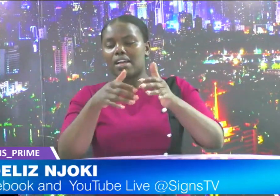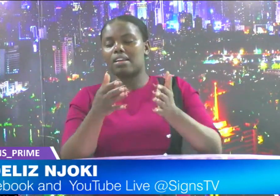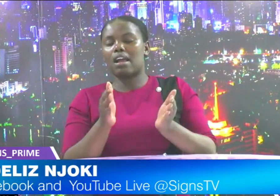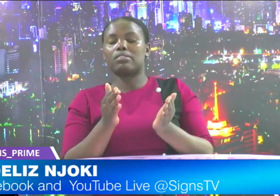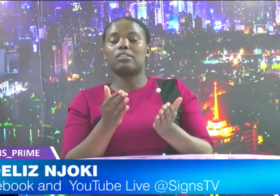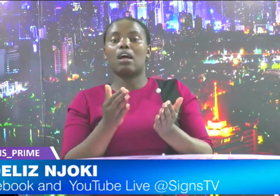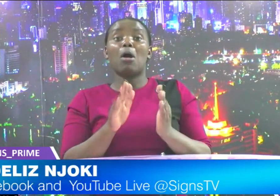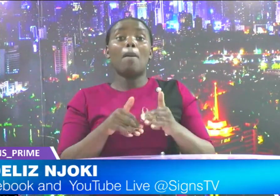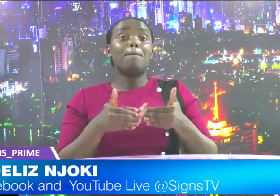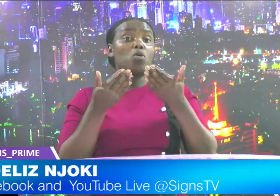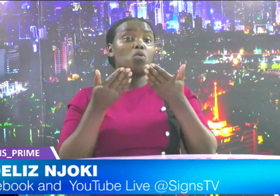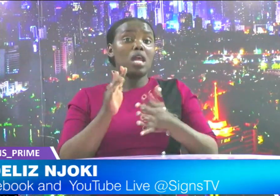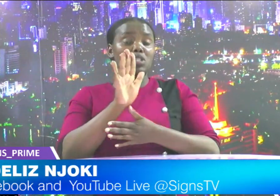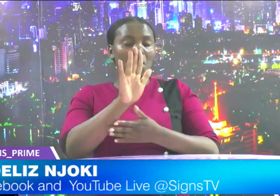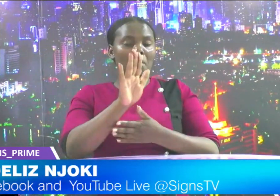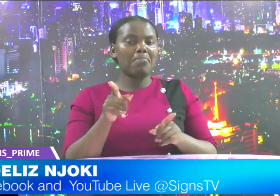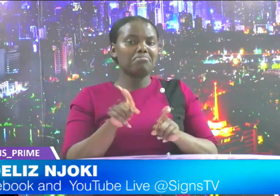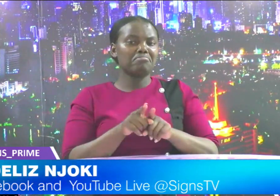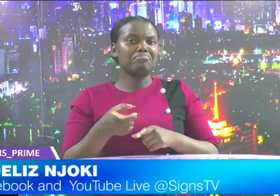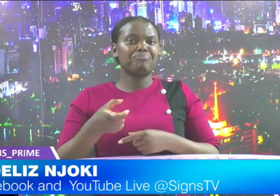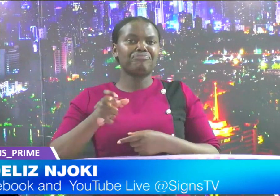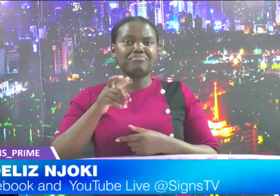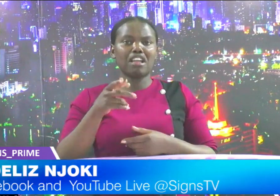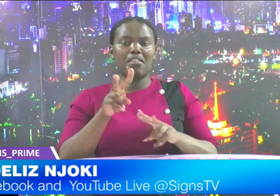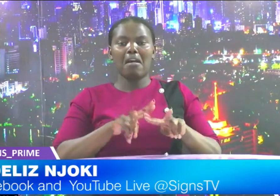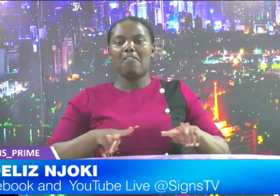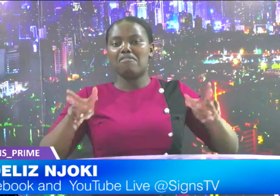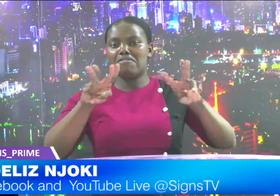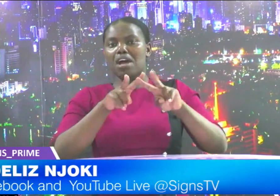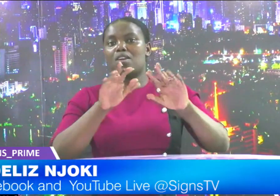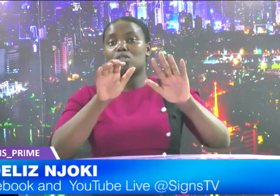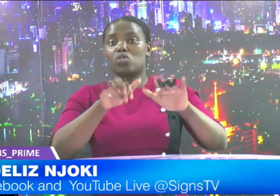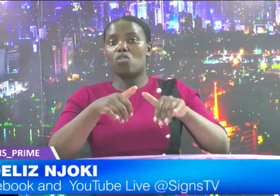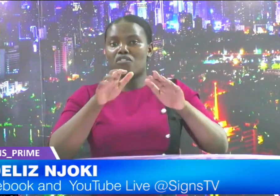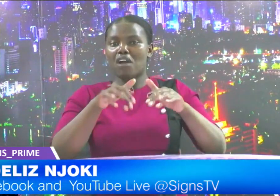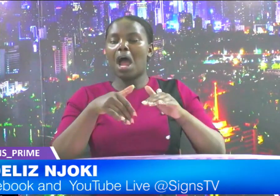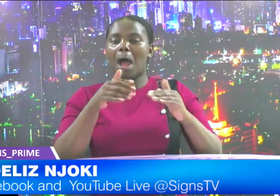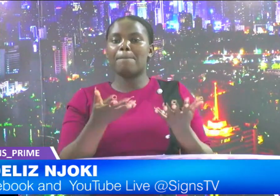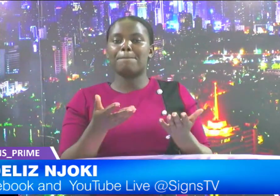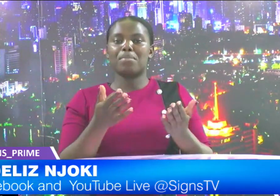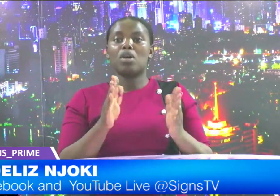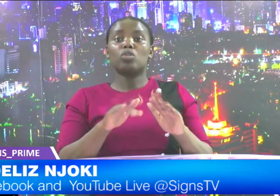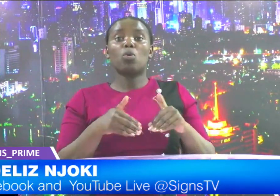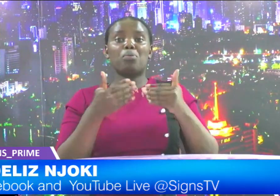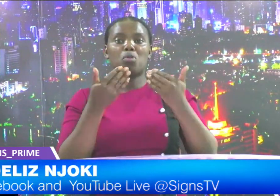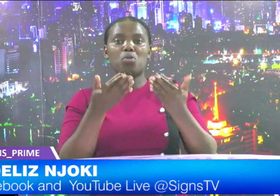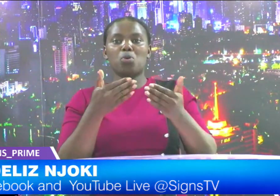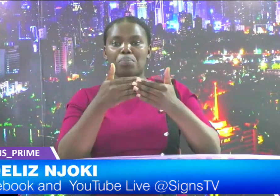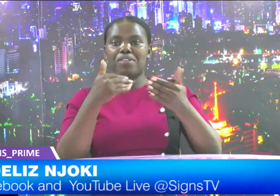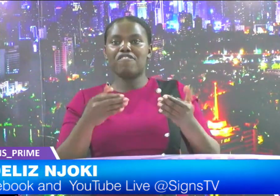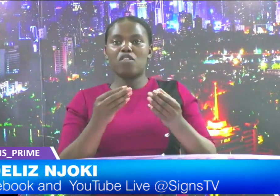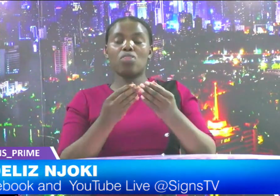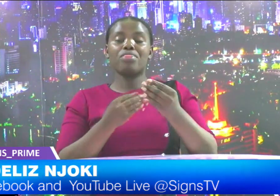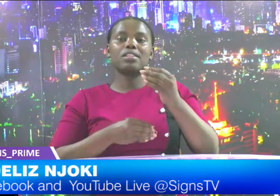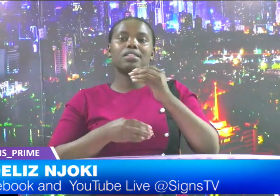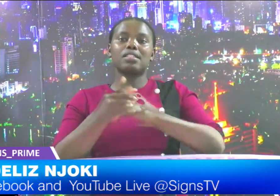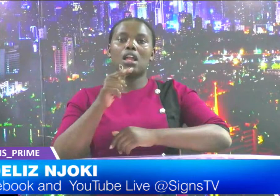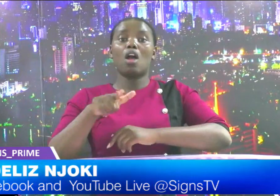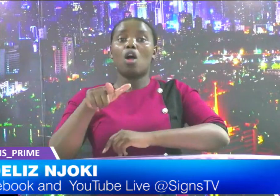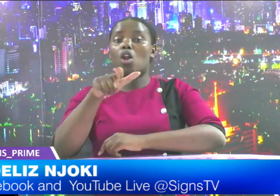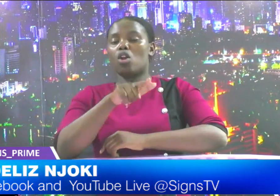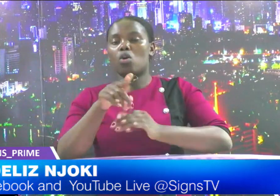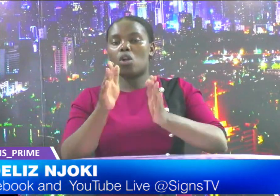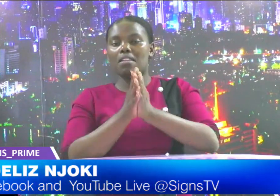said the development is aimed at boosting the agriculture production by adding value to farm